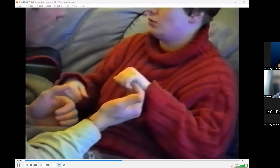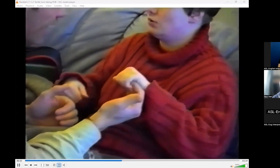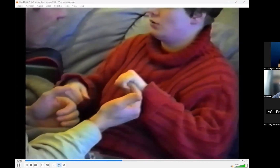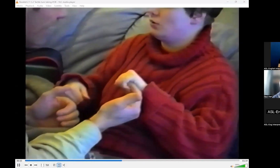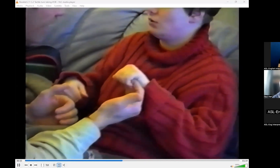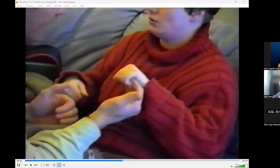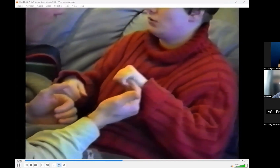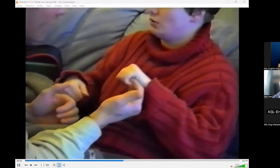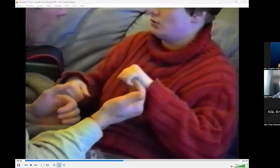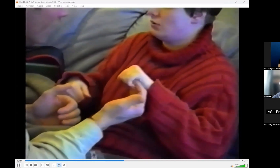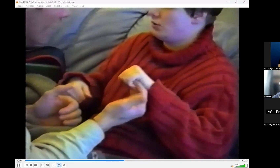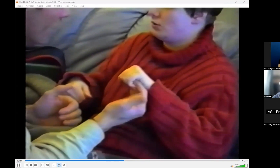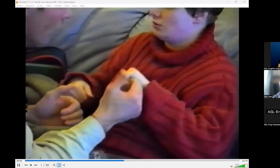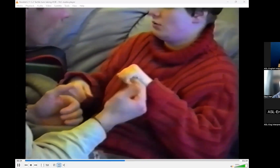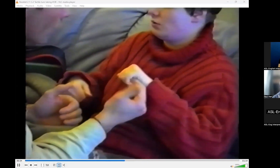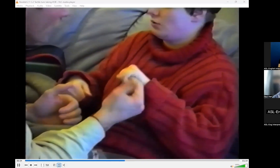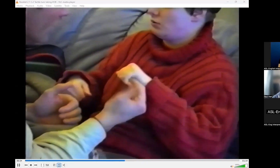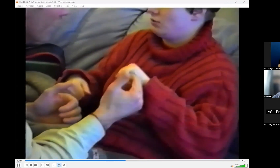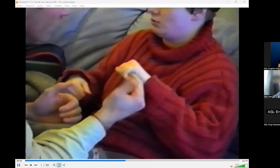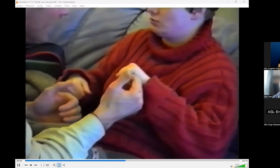Og den vei, ja.